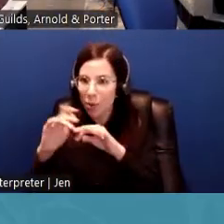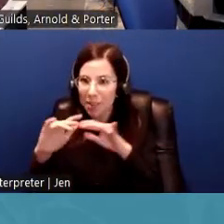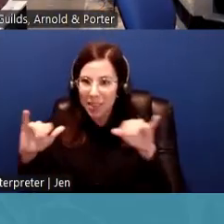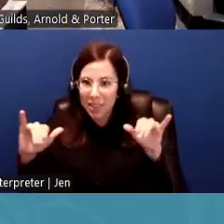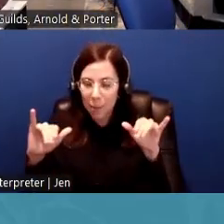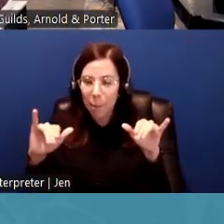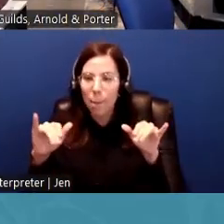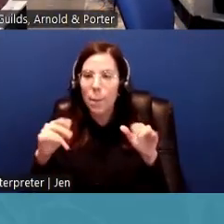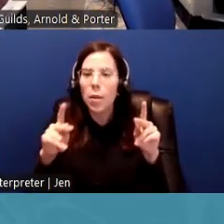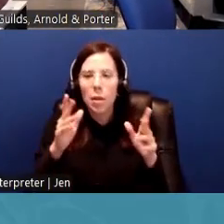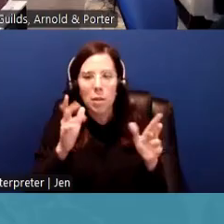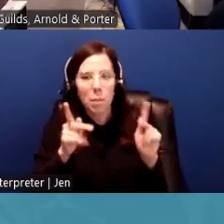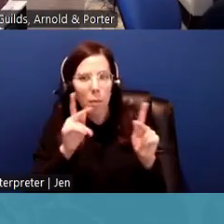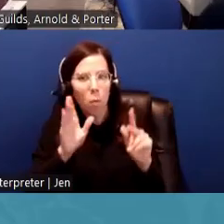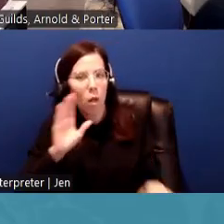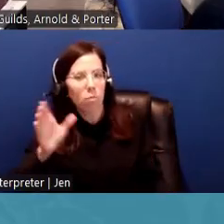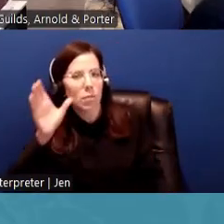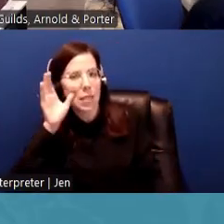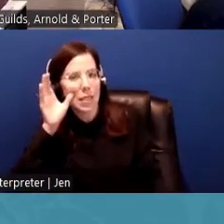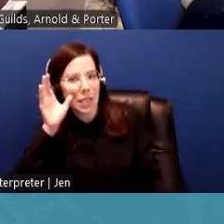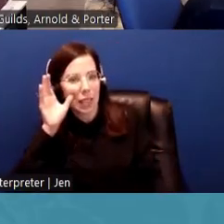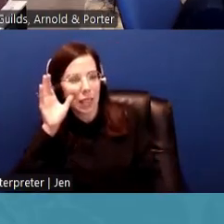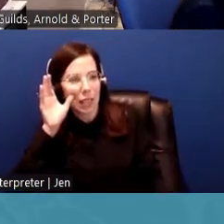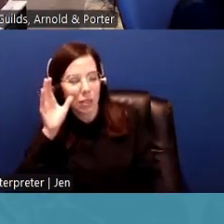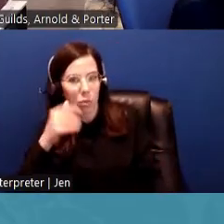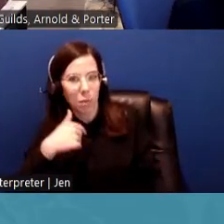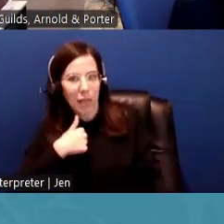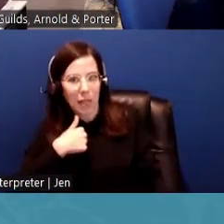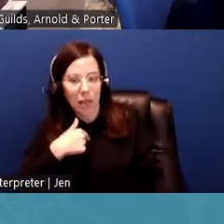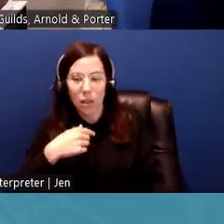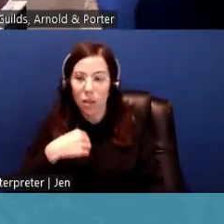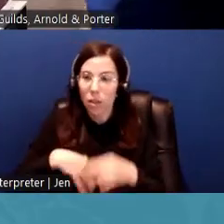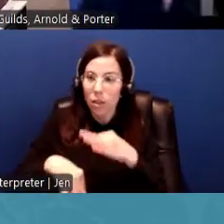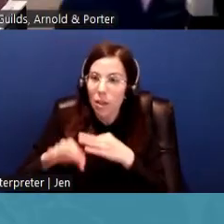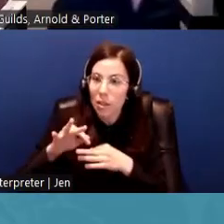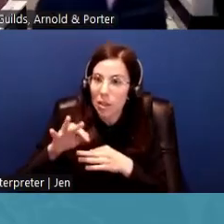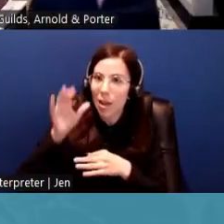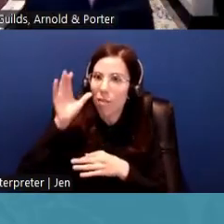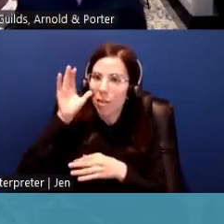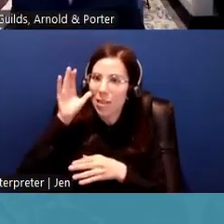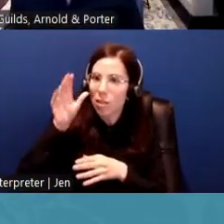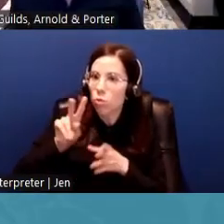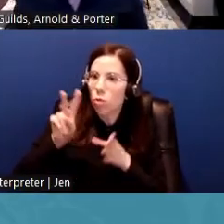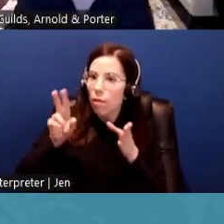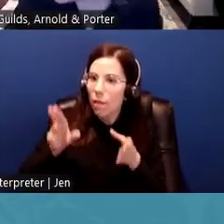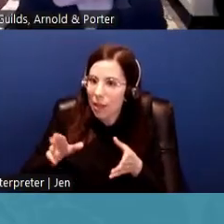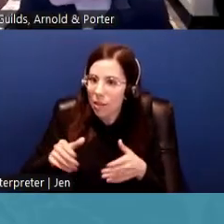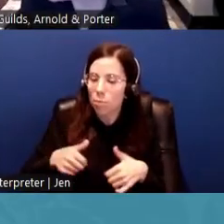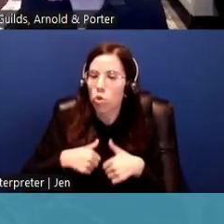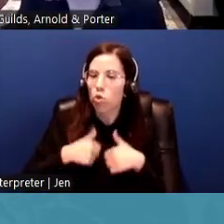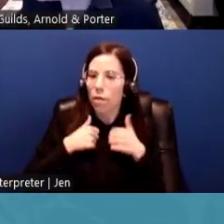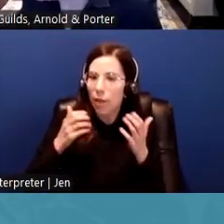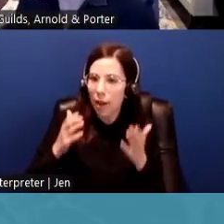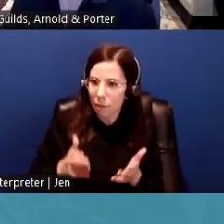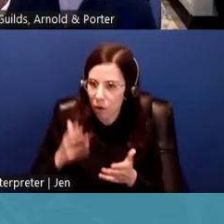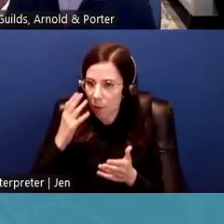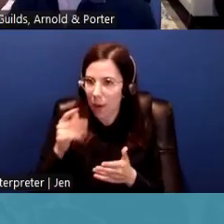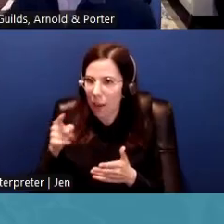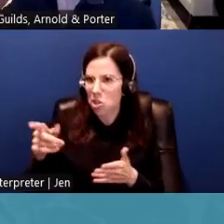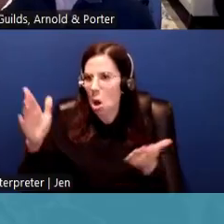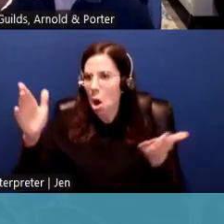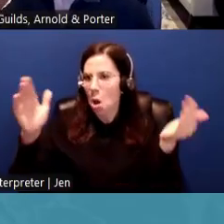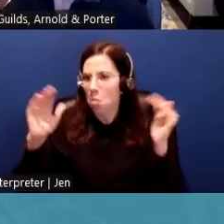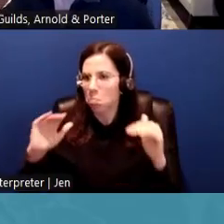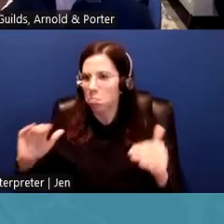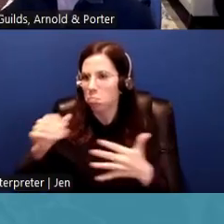will listen to you where they may not listen to the victim, the survivor, because they are lower